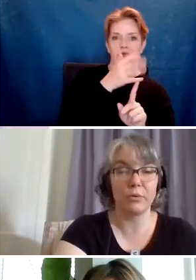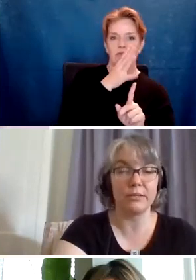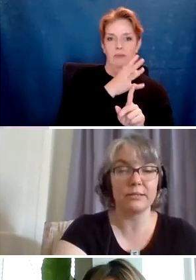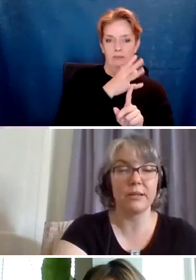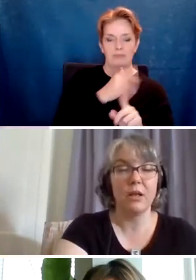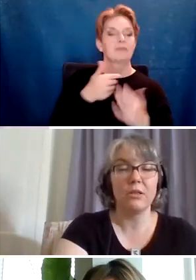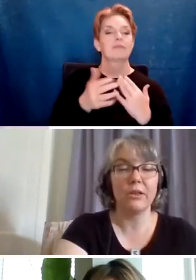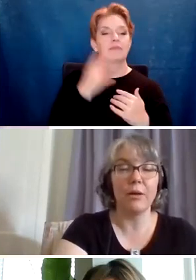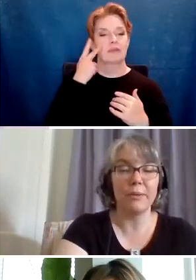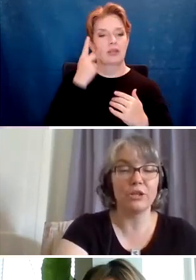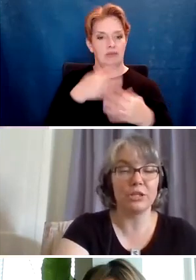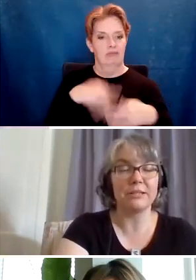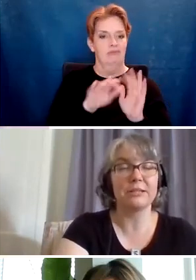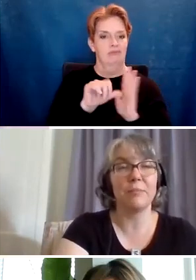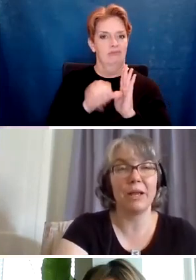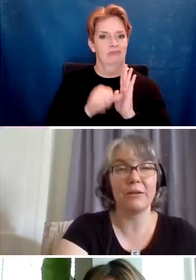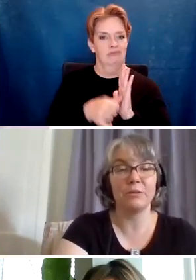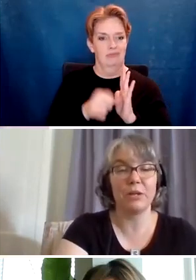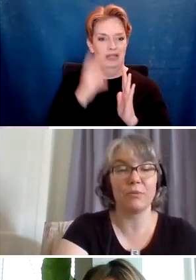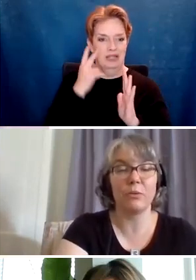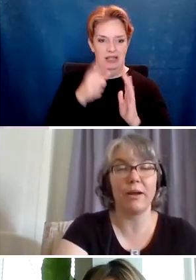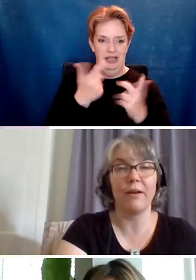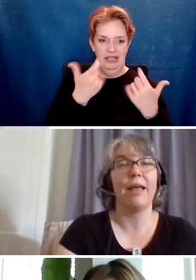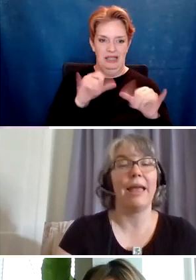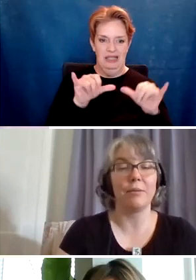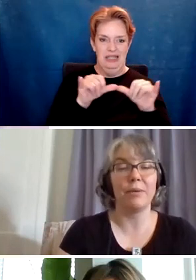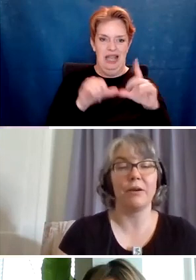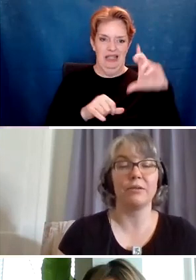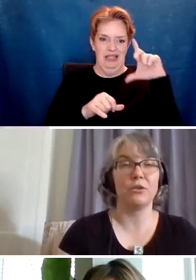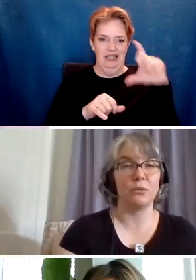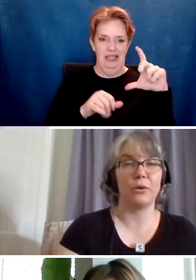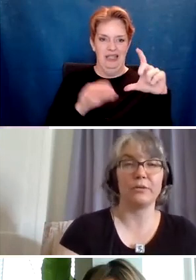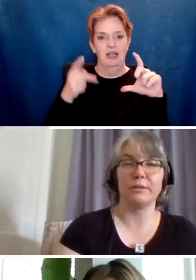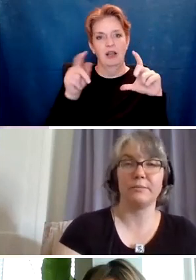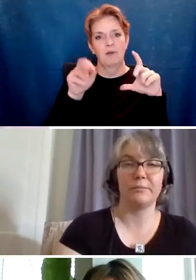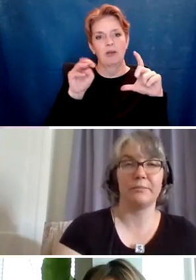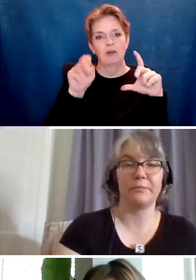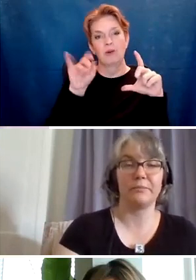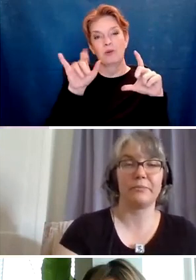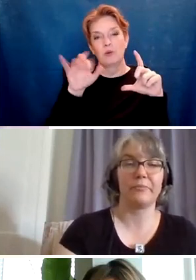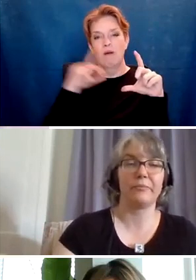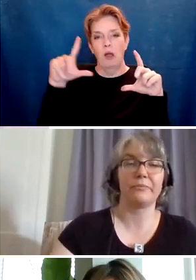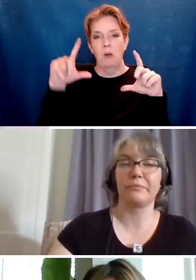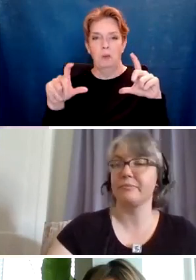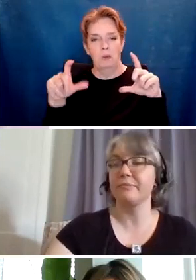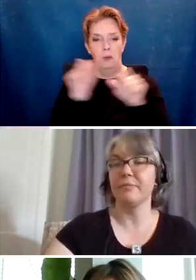Quanquan's importance. Look at how big she is compared to Pierre Metoyer and compared to the workers.